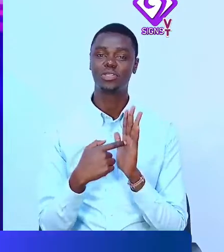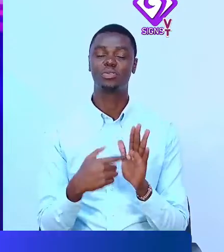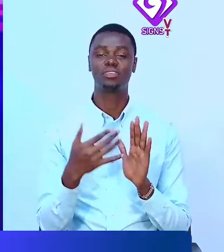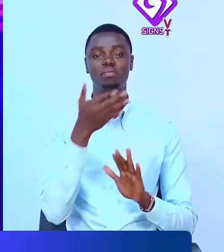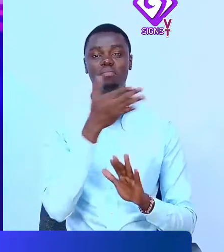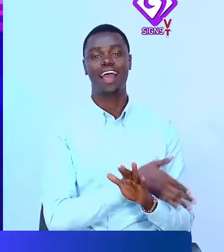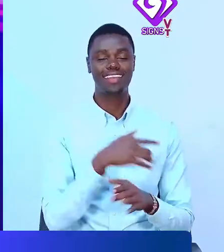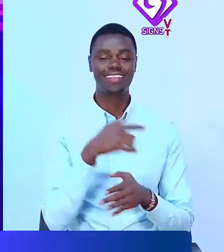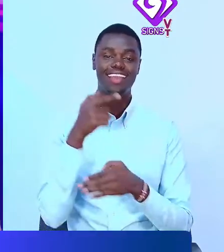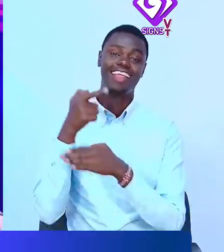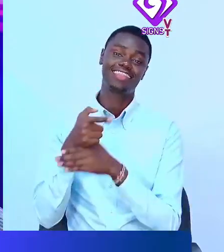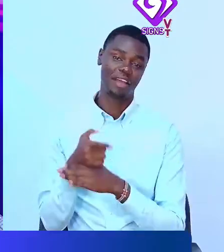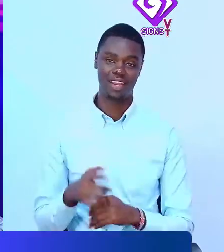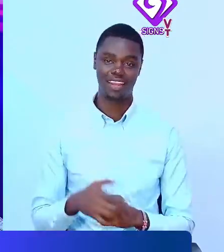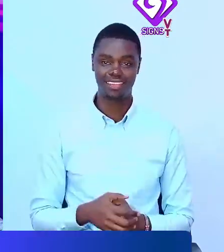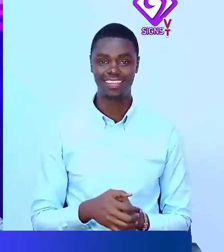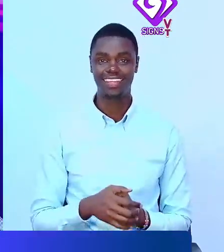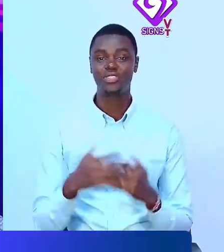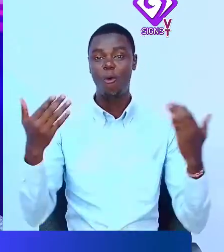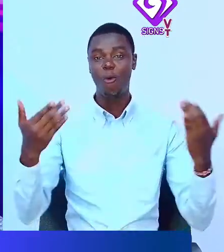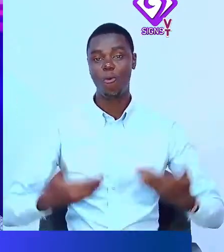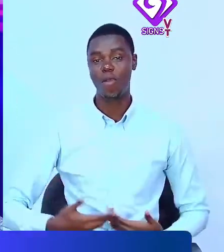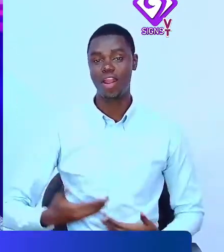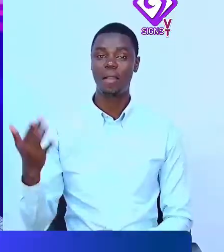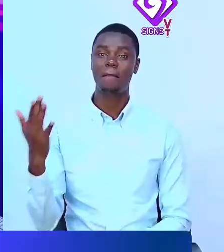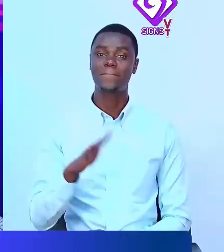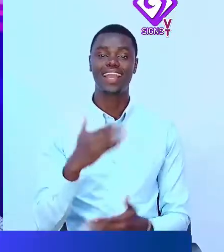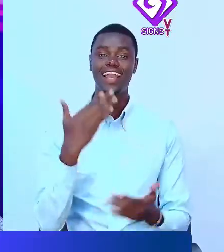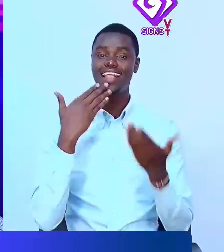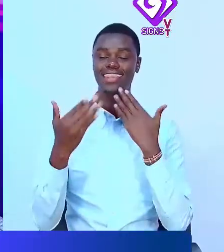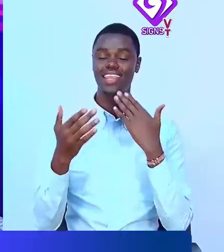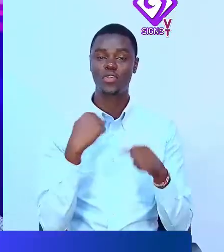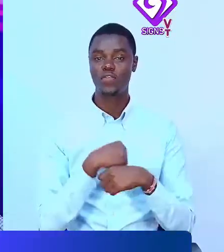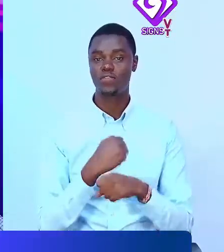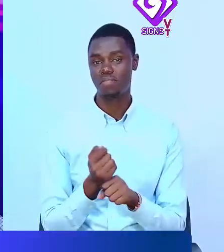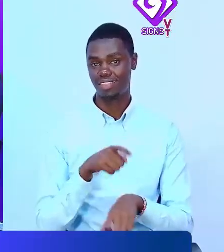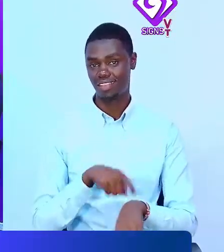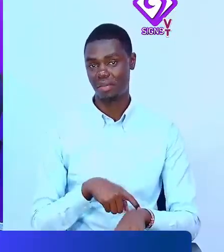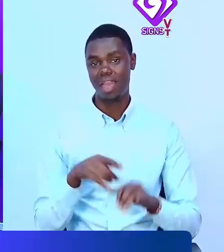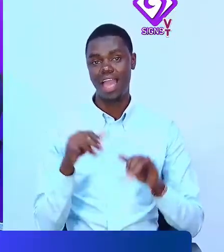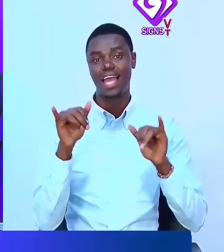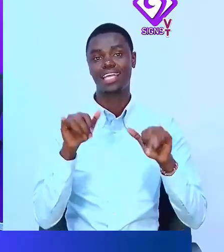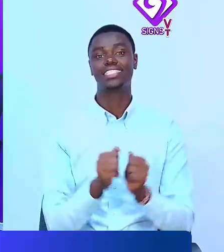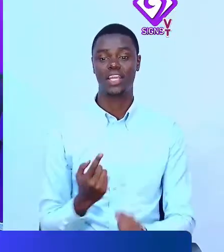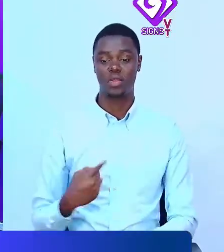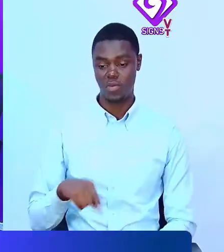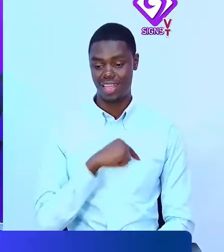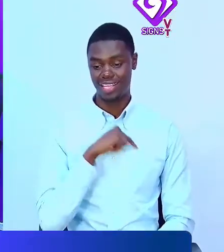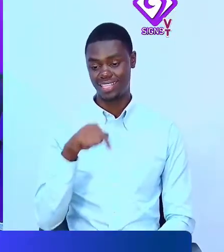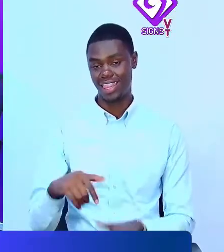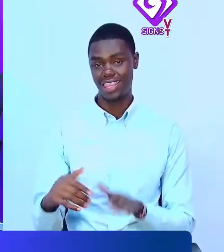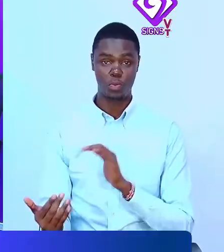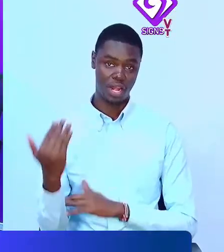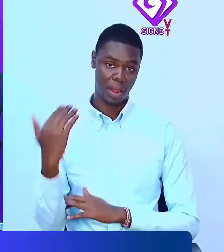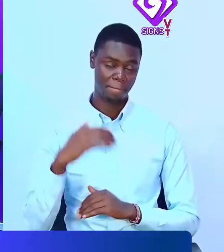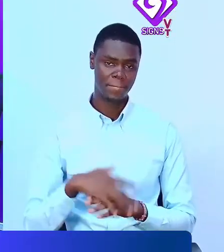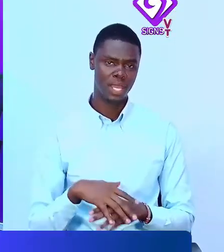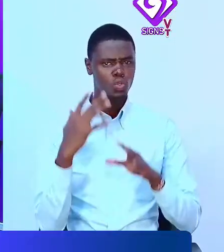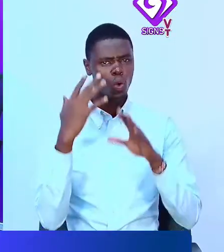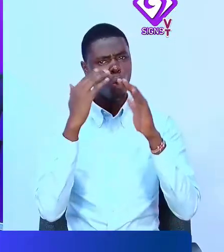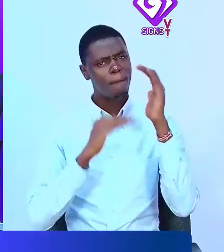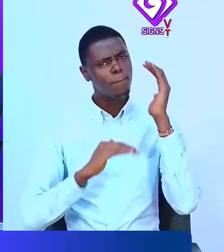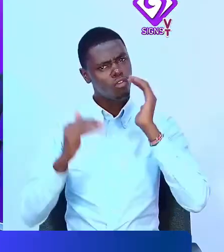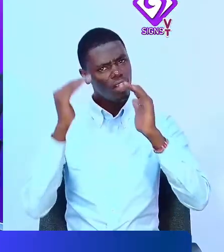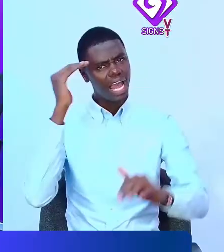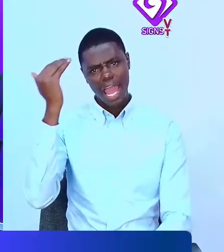behind the camera. But welcome back, and thank you for making the moment and staying with us this morning. Prof, yes, I know